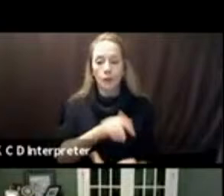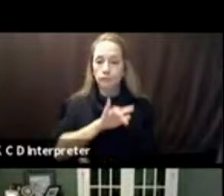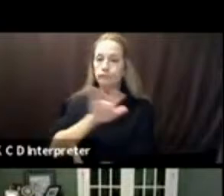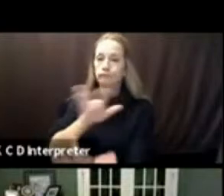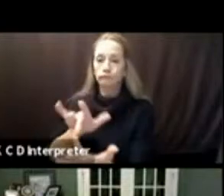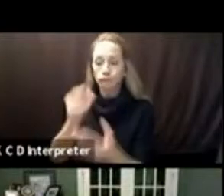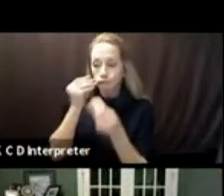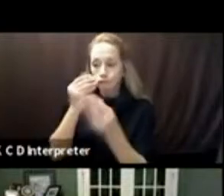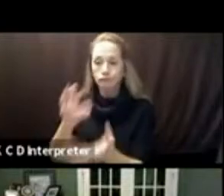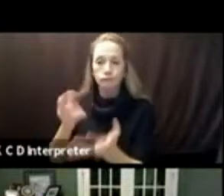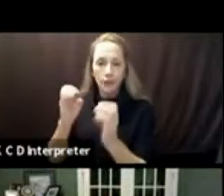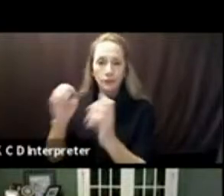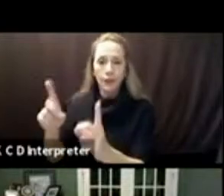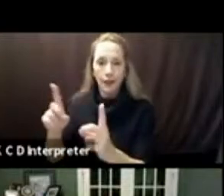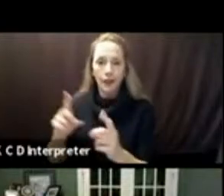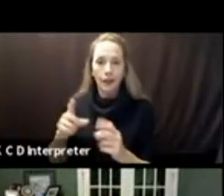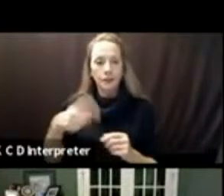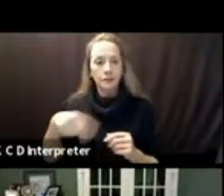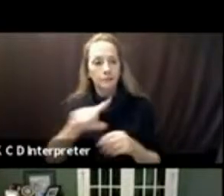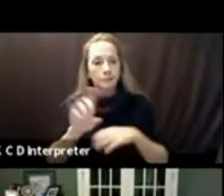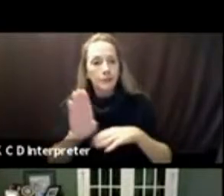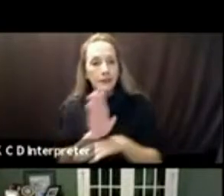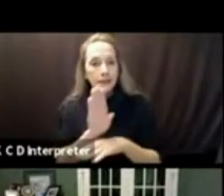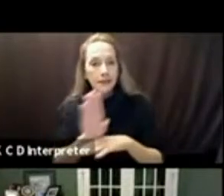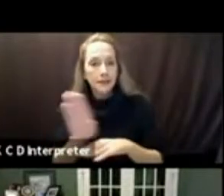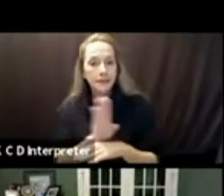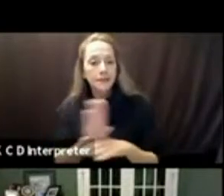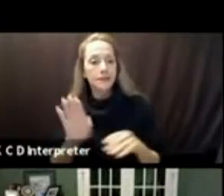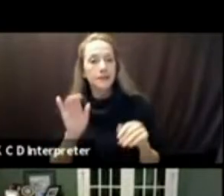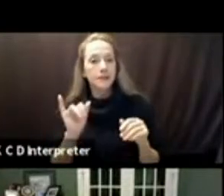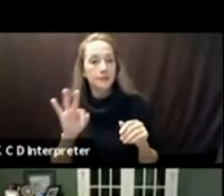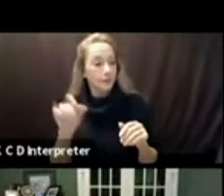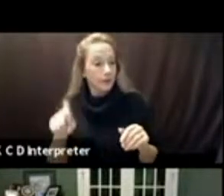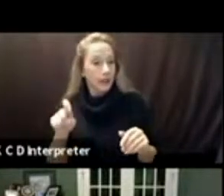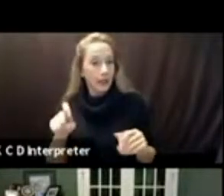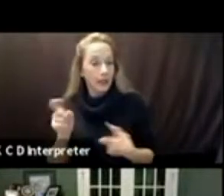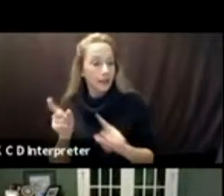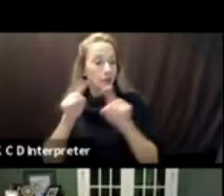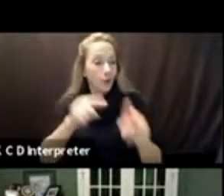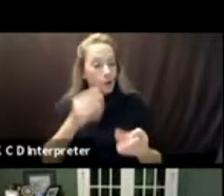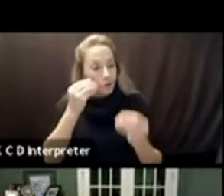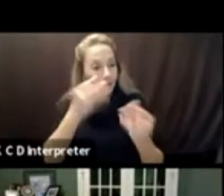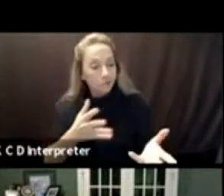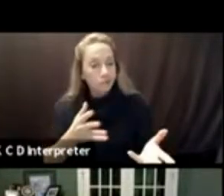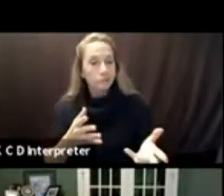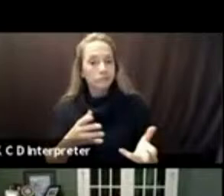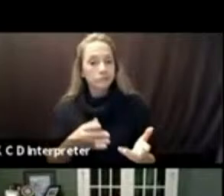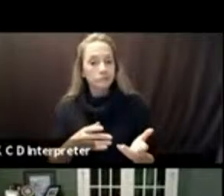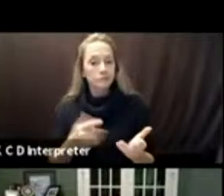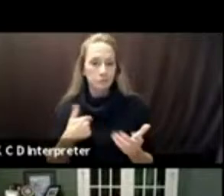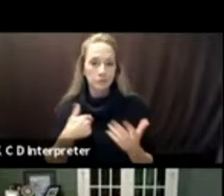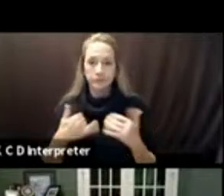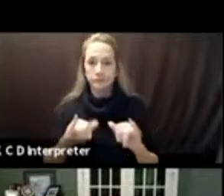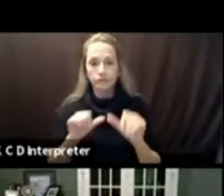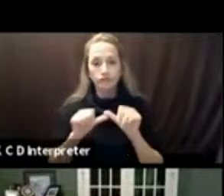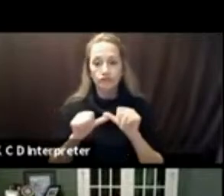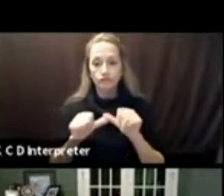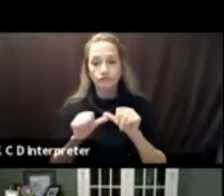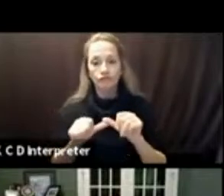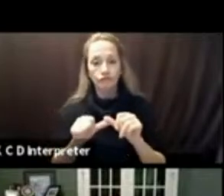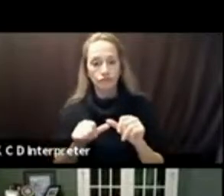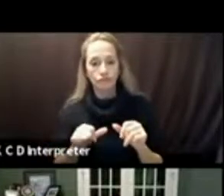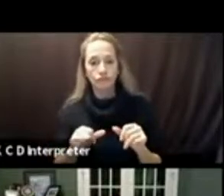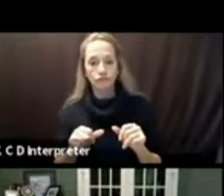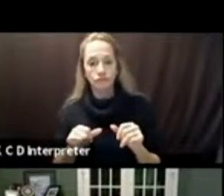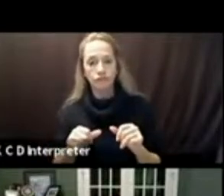those places of business as needed and work with them. I continue certainly to see consistent mask